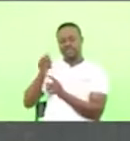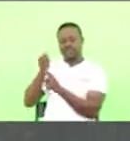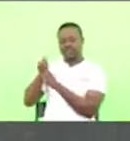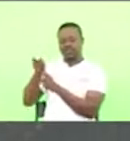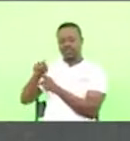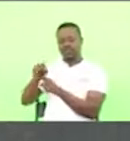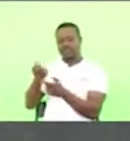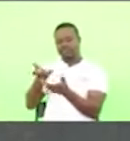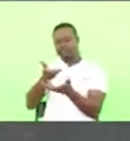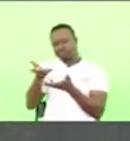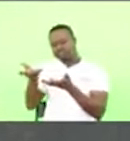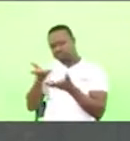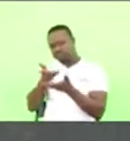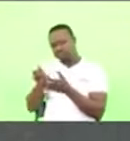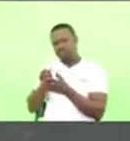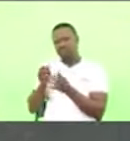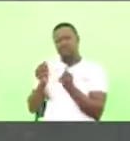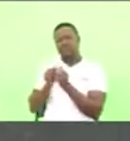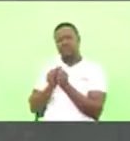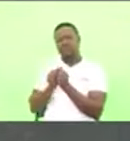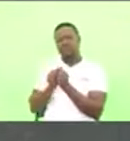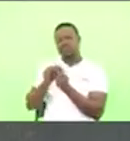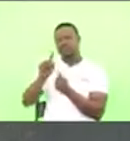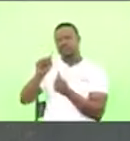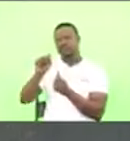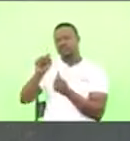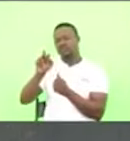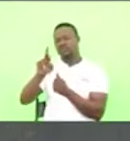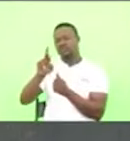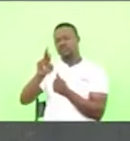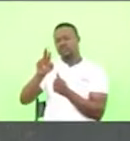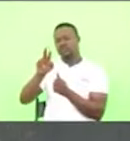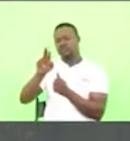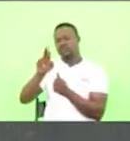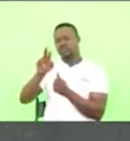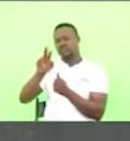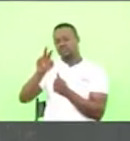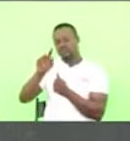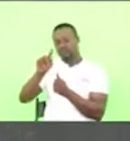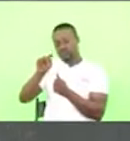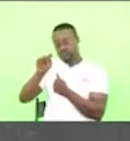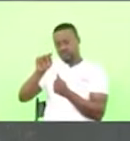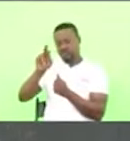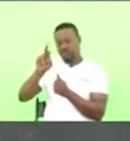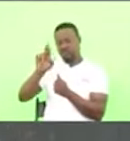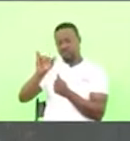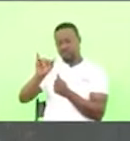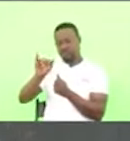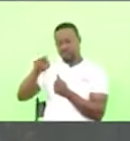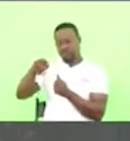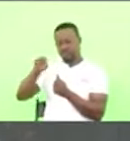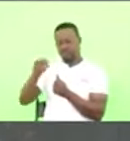dialogue with Trifle, wrote to the Jews of his day. And this is what he